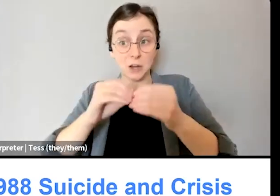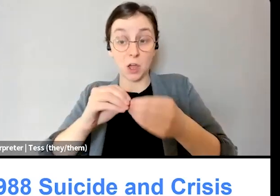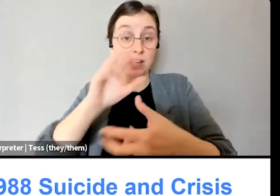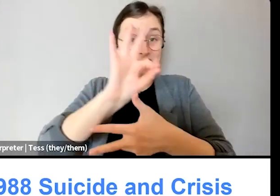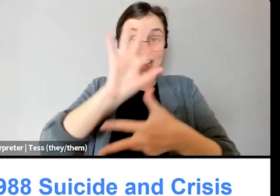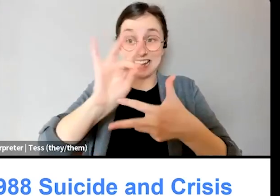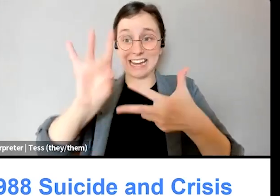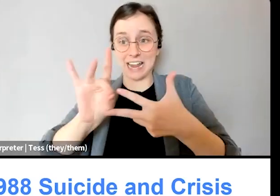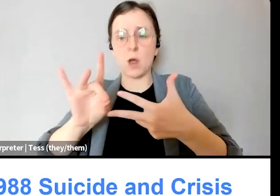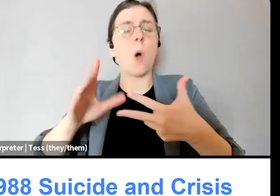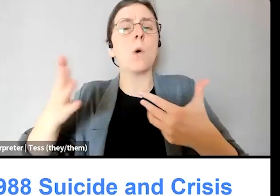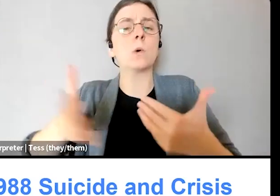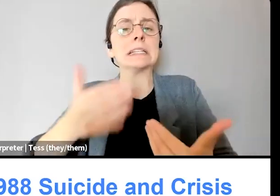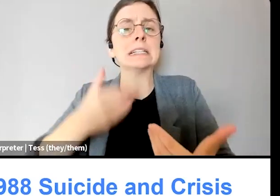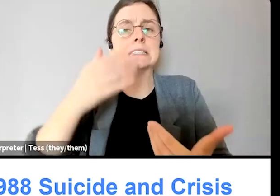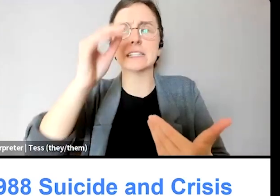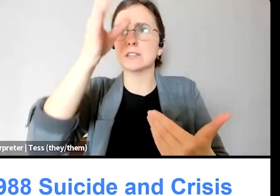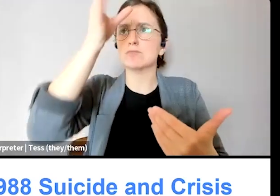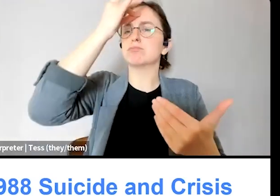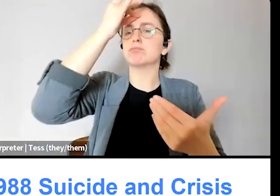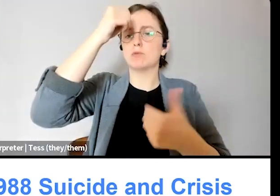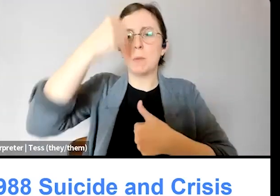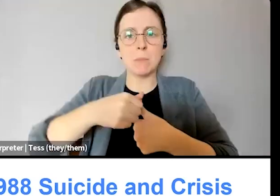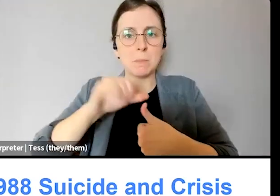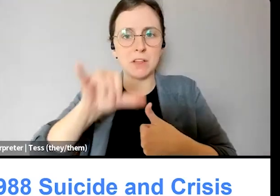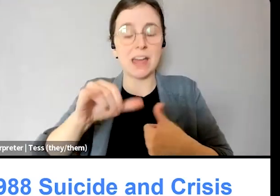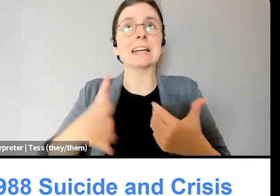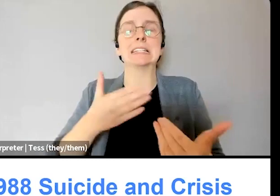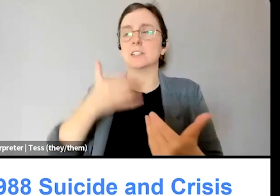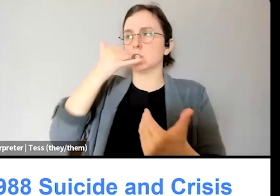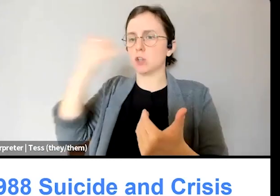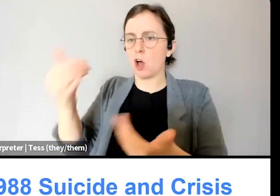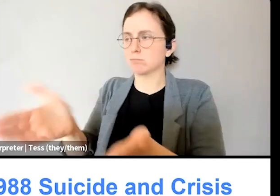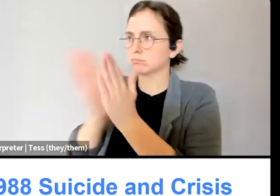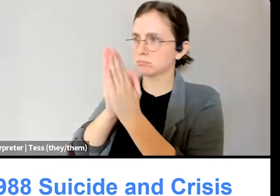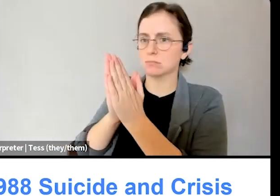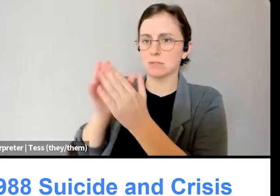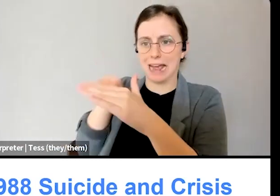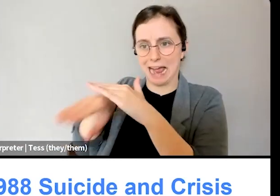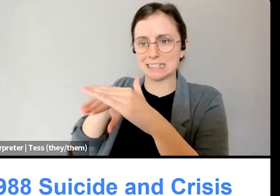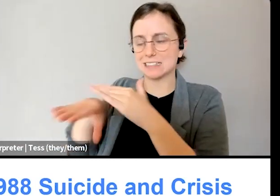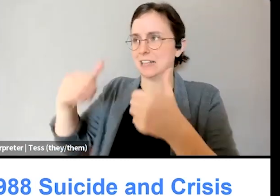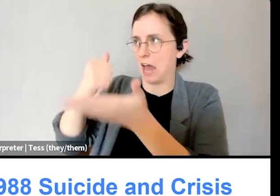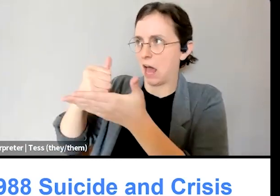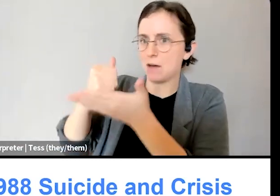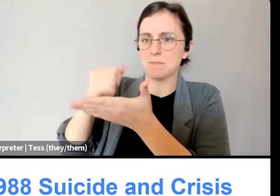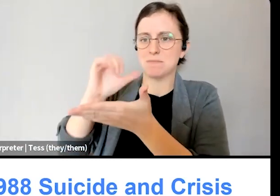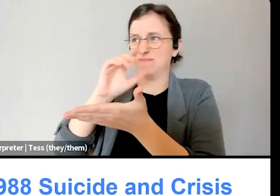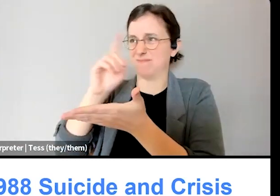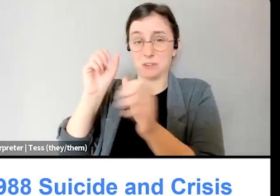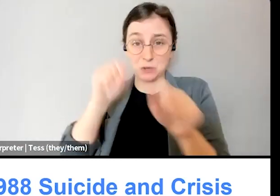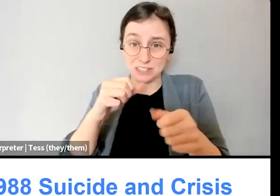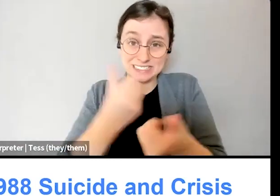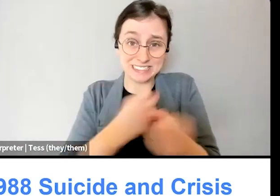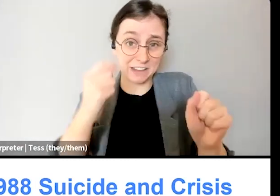access the life-saving resources and effectiveness that we know the Lifeline and the trained counselors provide. So there are